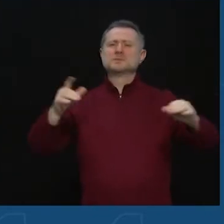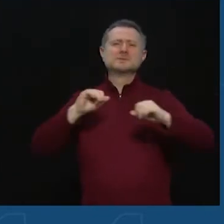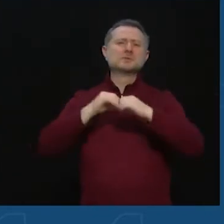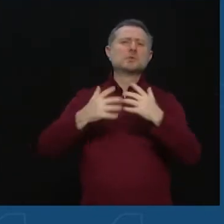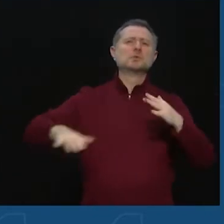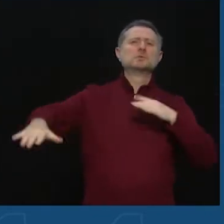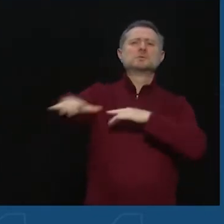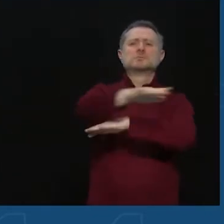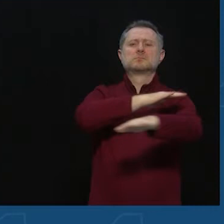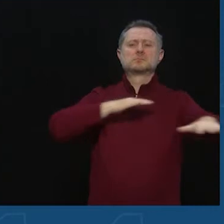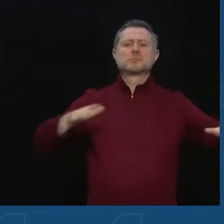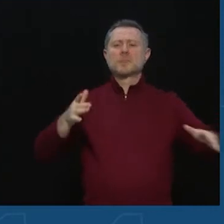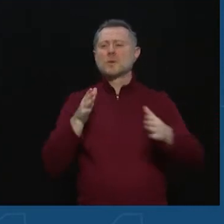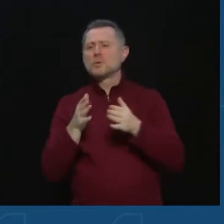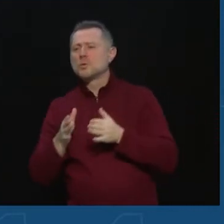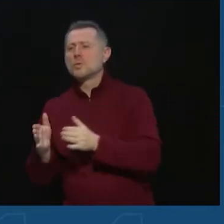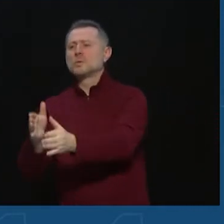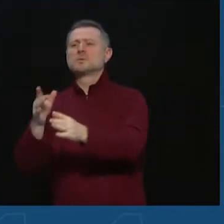cities and our airports,